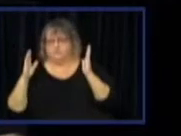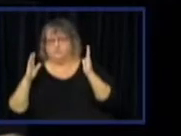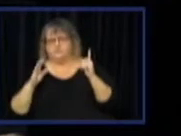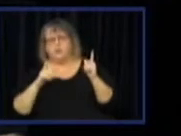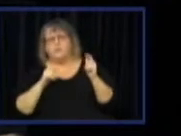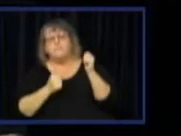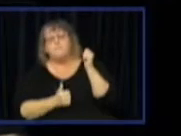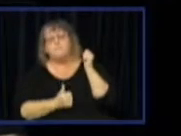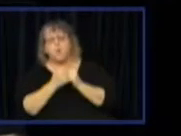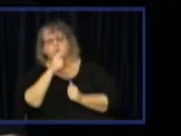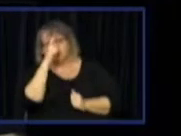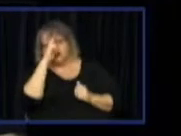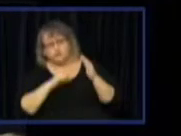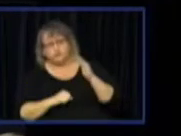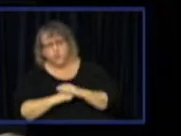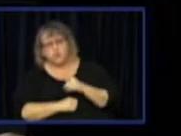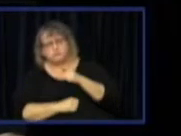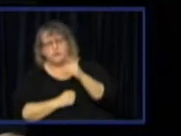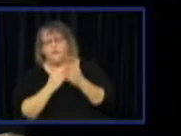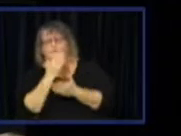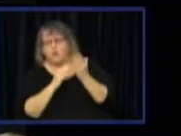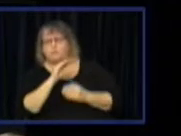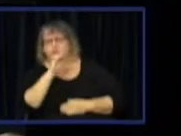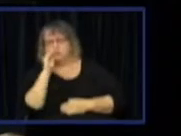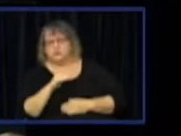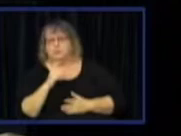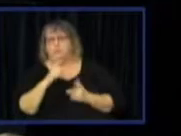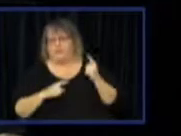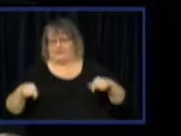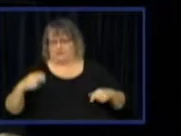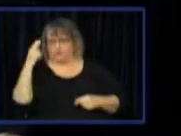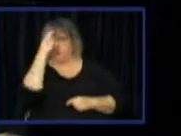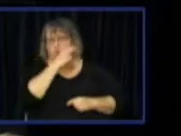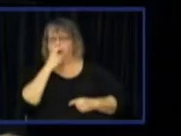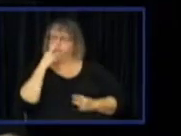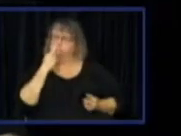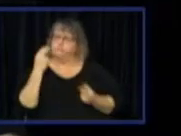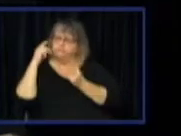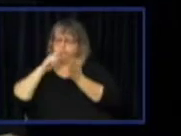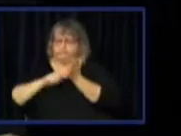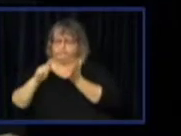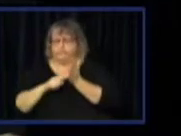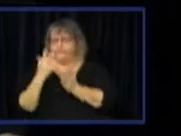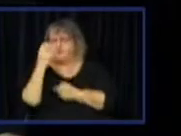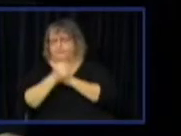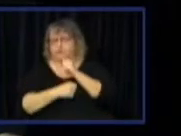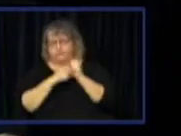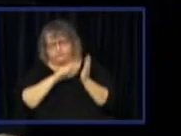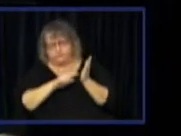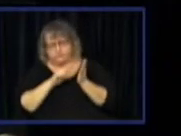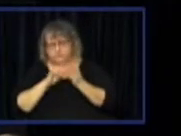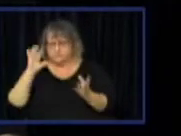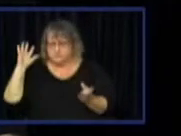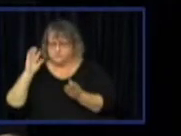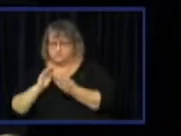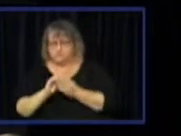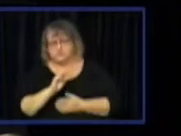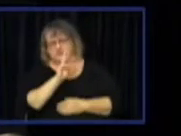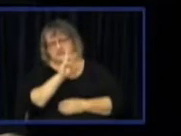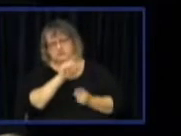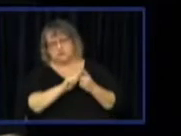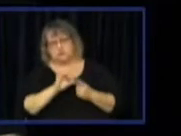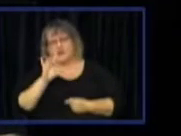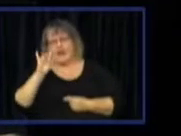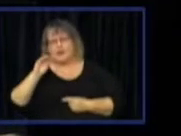minority of patients who have strokes. And so in Hawaii, looking back at the data over the last 5 years, we're only treating between 6